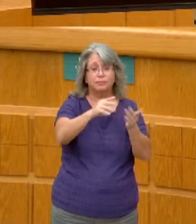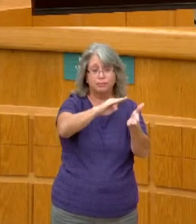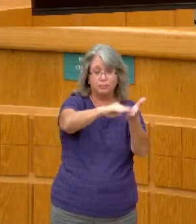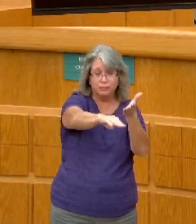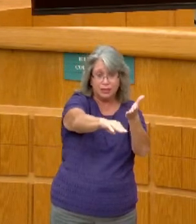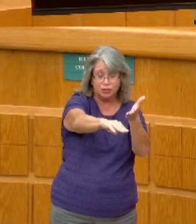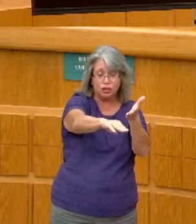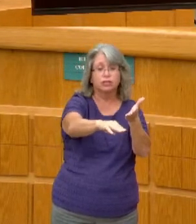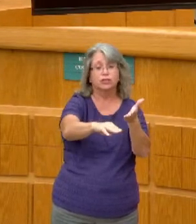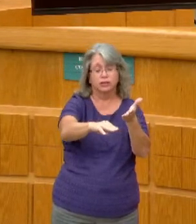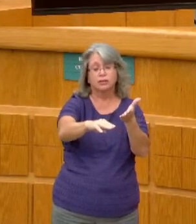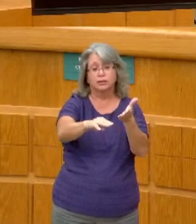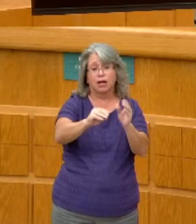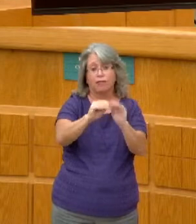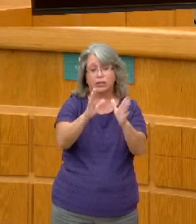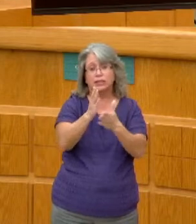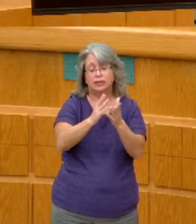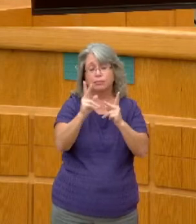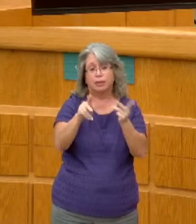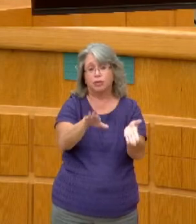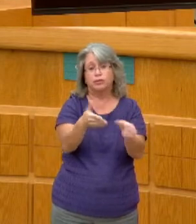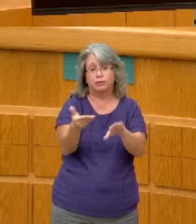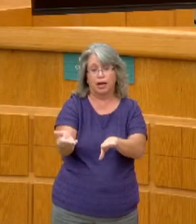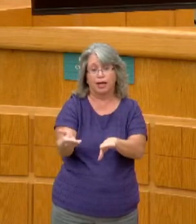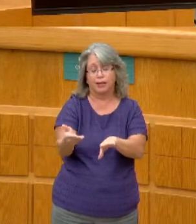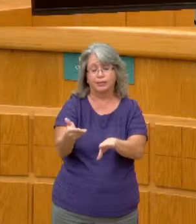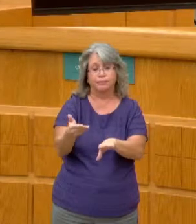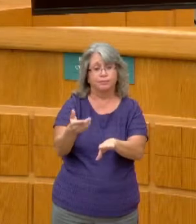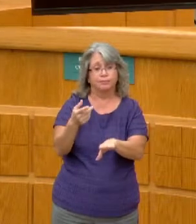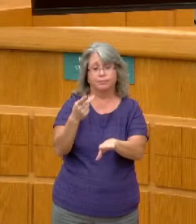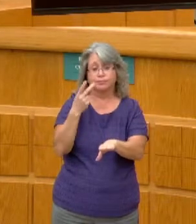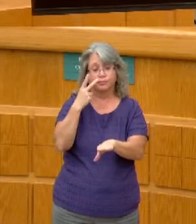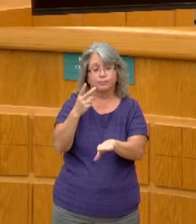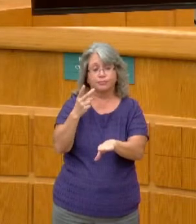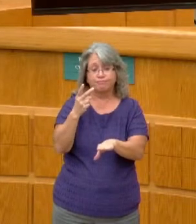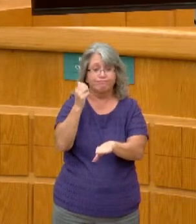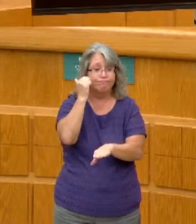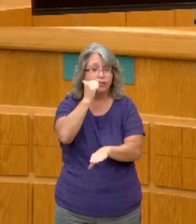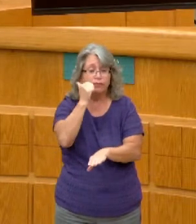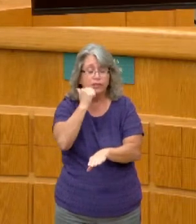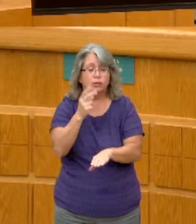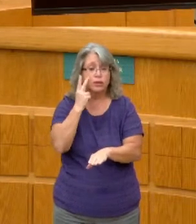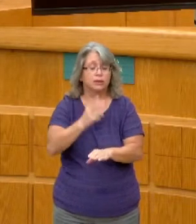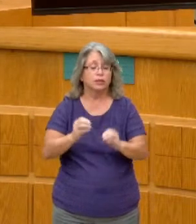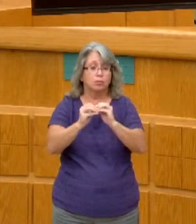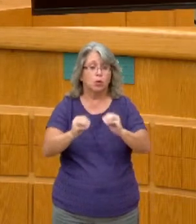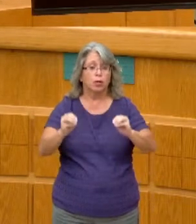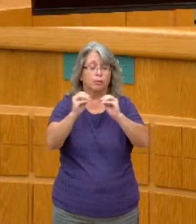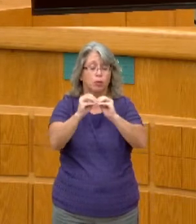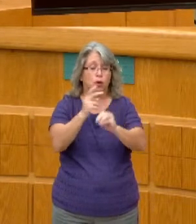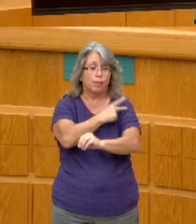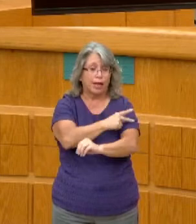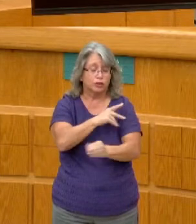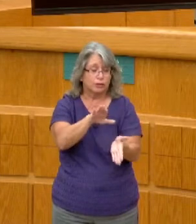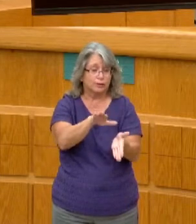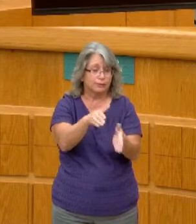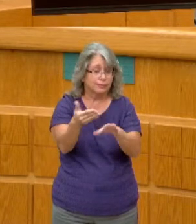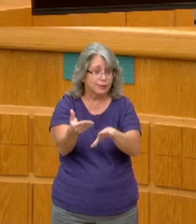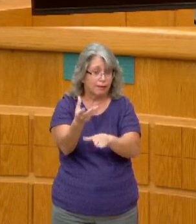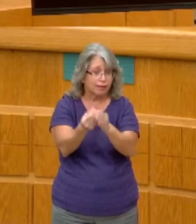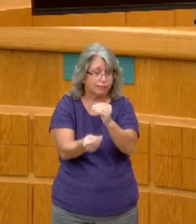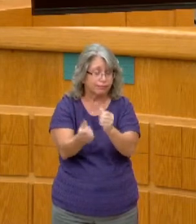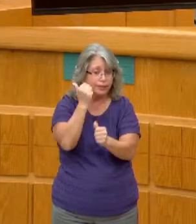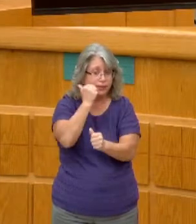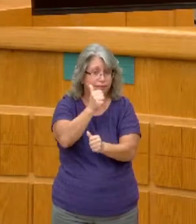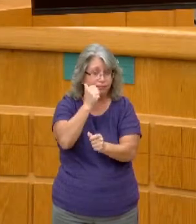And we do know that every day we're seeing COVID-19, more and more patients die every day from this terrible disease. Next slide.